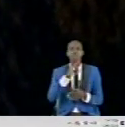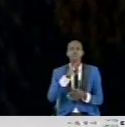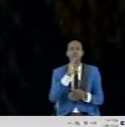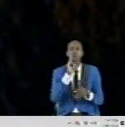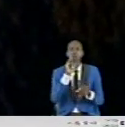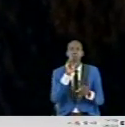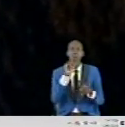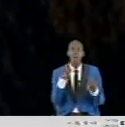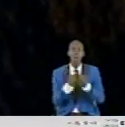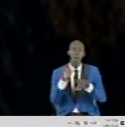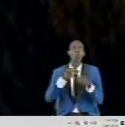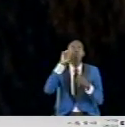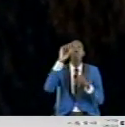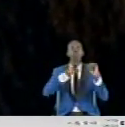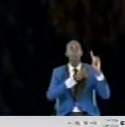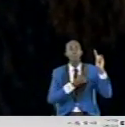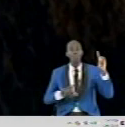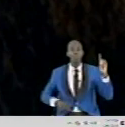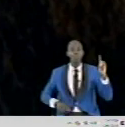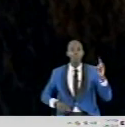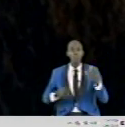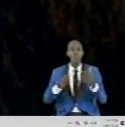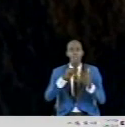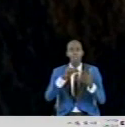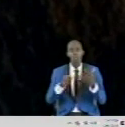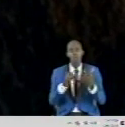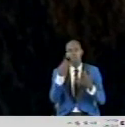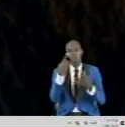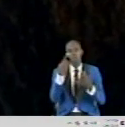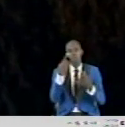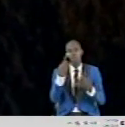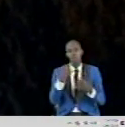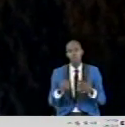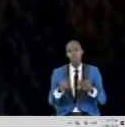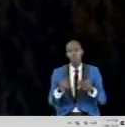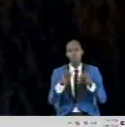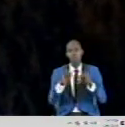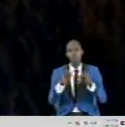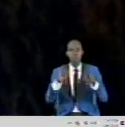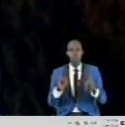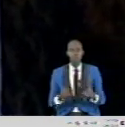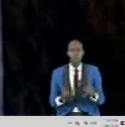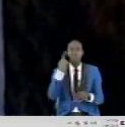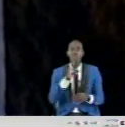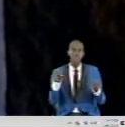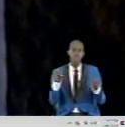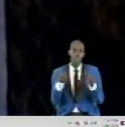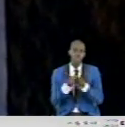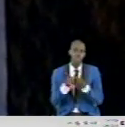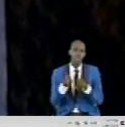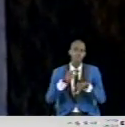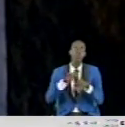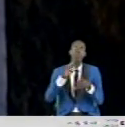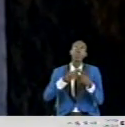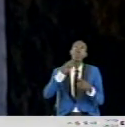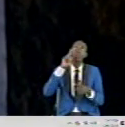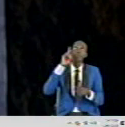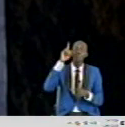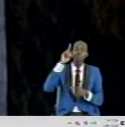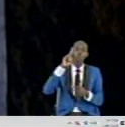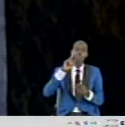Oh Lord among the gods who is like unto thee glorious in